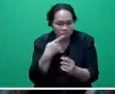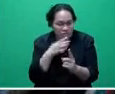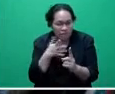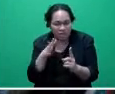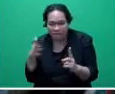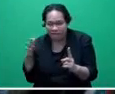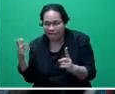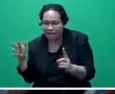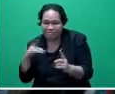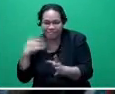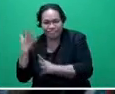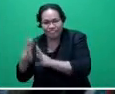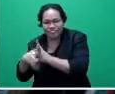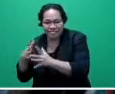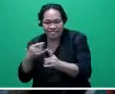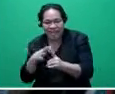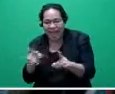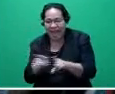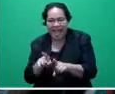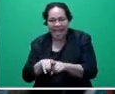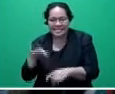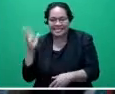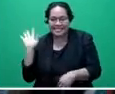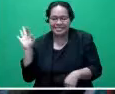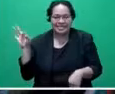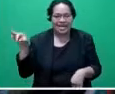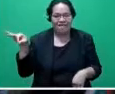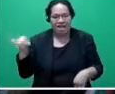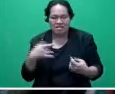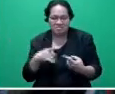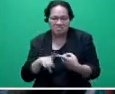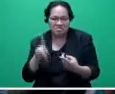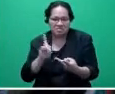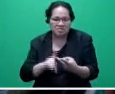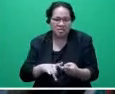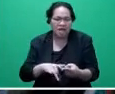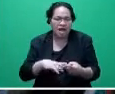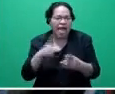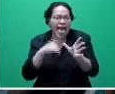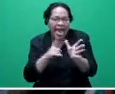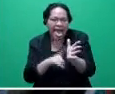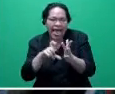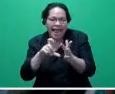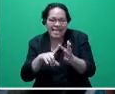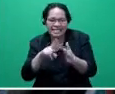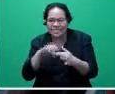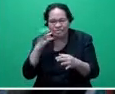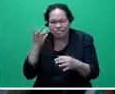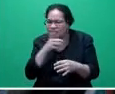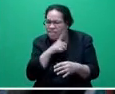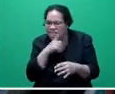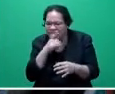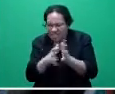usual fairy tales befitting Cinderella and Alice in Wonderland, trumpeted by the Minister of Economy. It is fun to